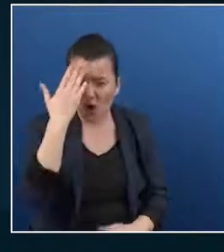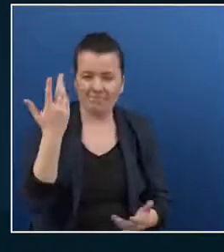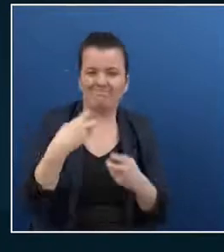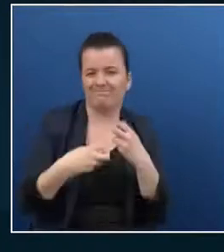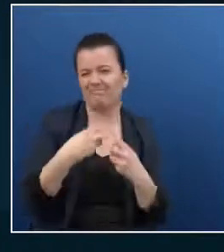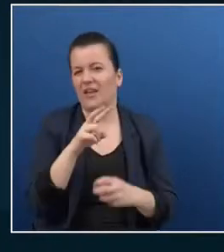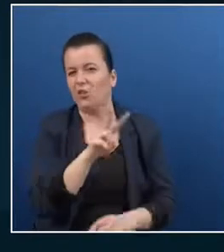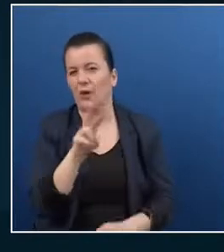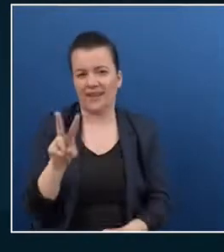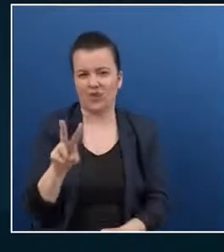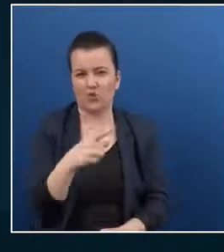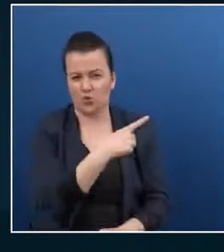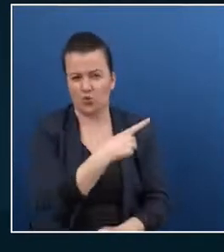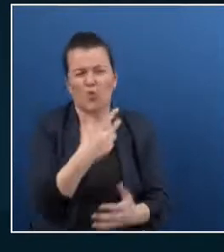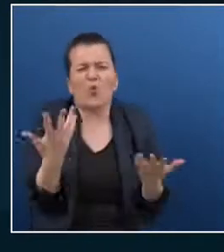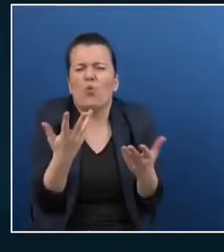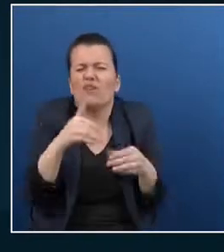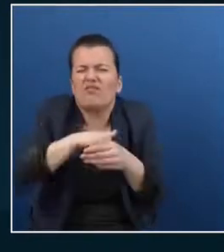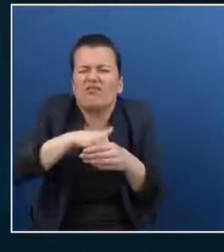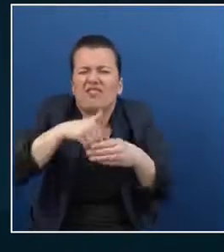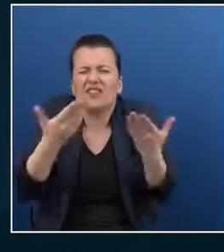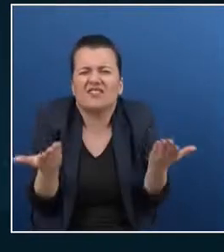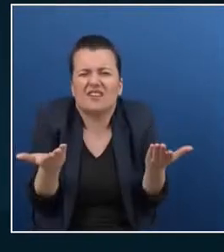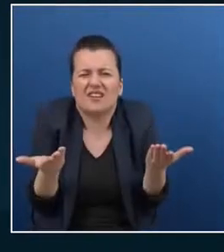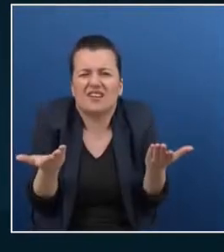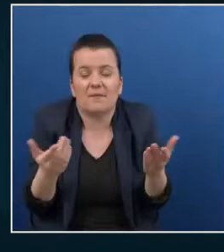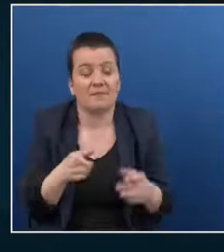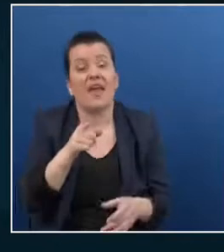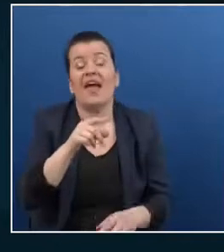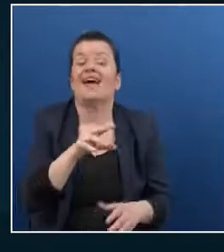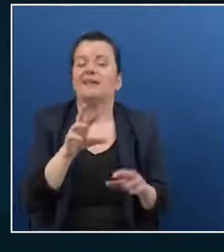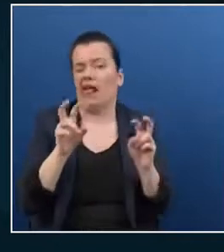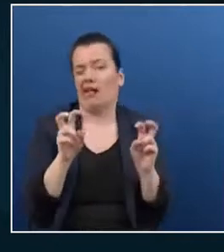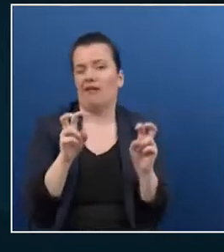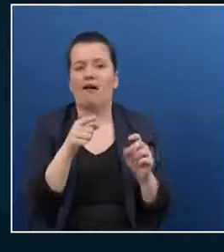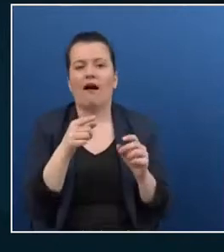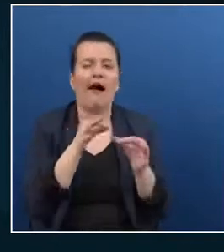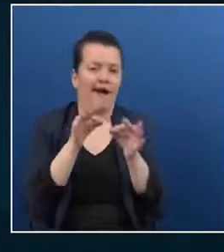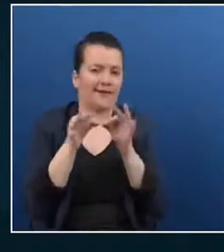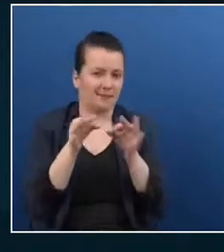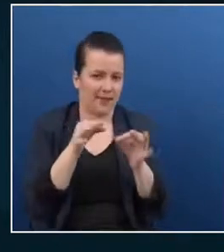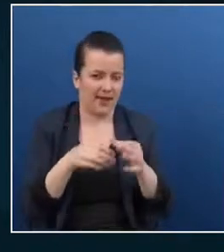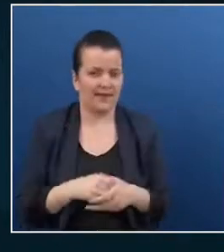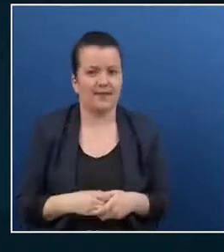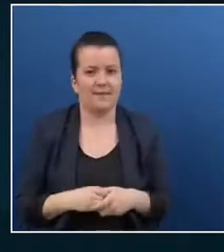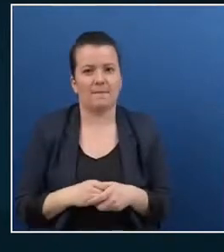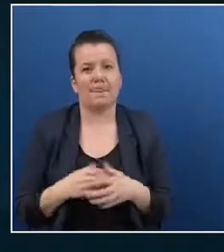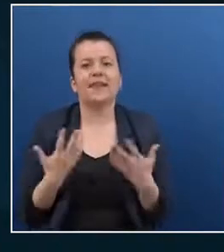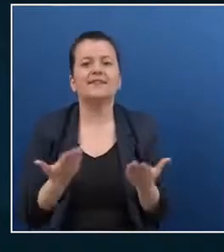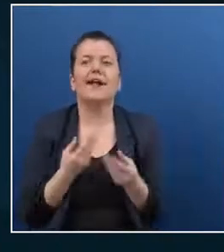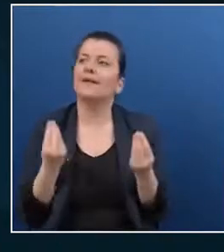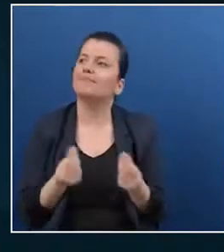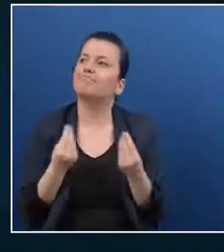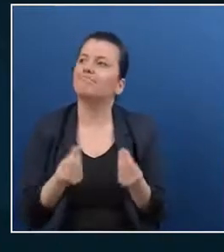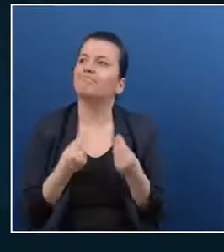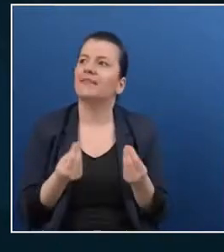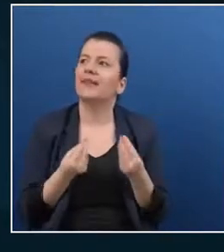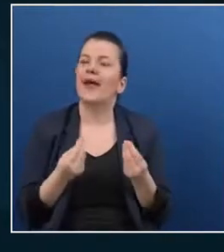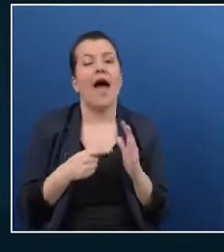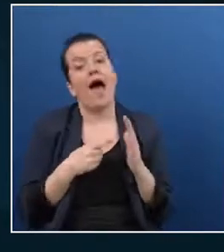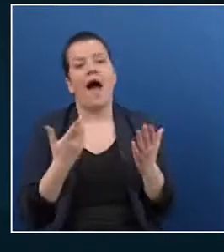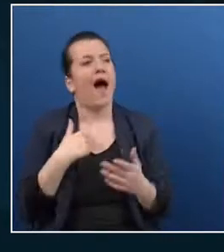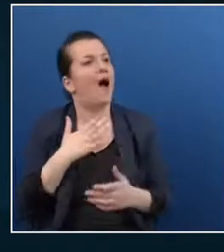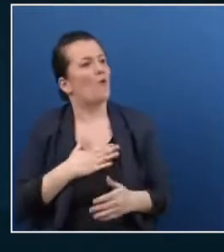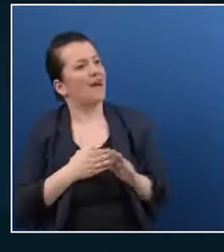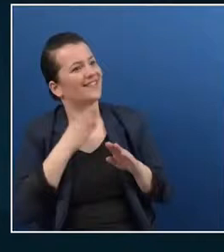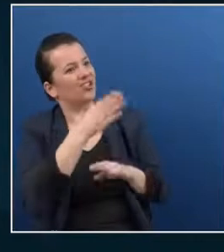explain it. A catch-22 is when you have, you know, it's a catch-22. I want to go to the store, but then I don't know how